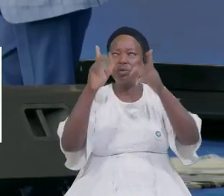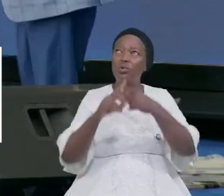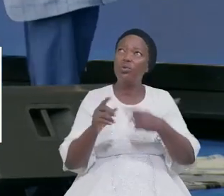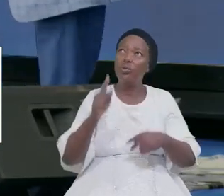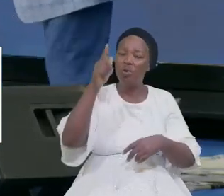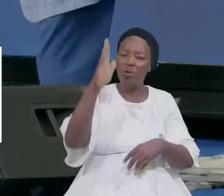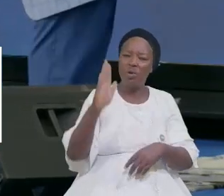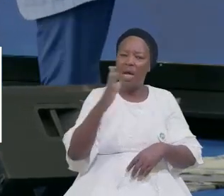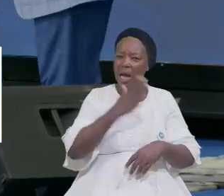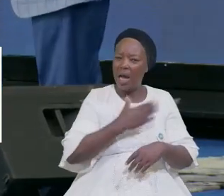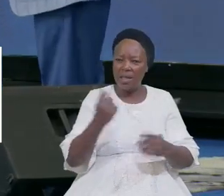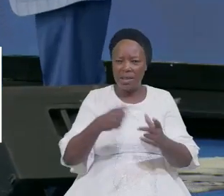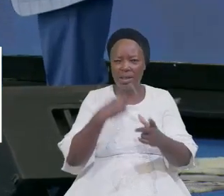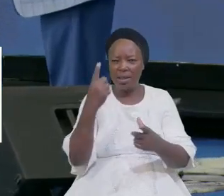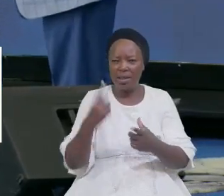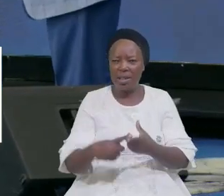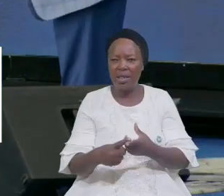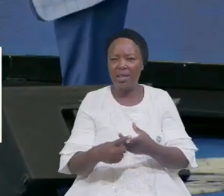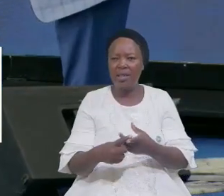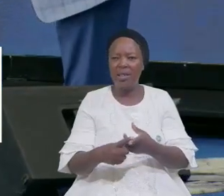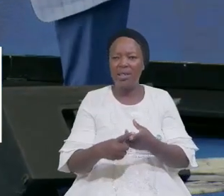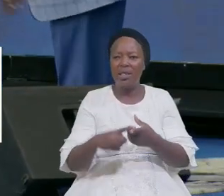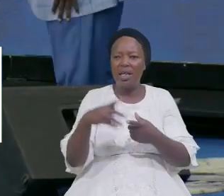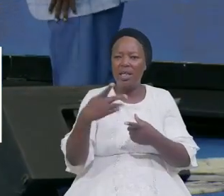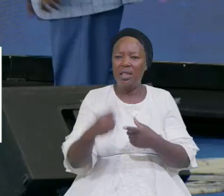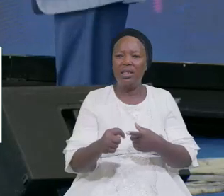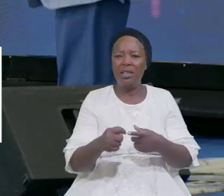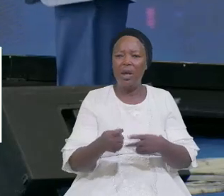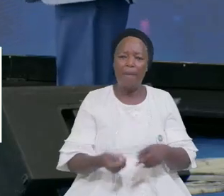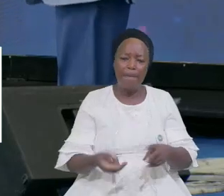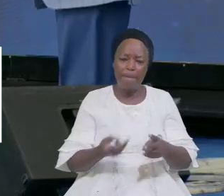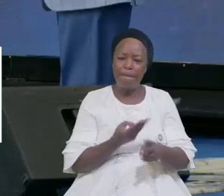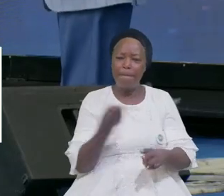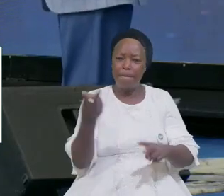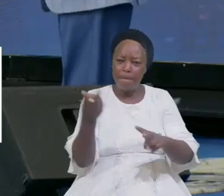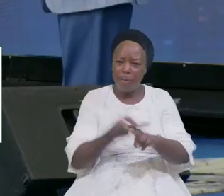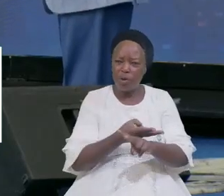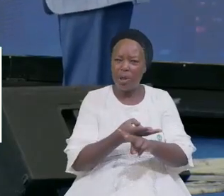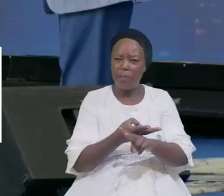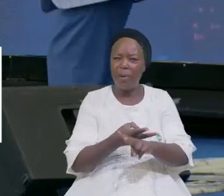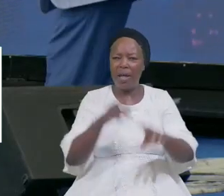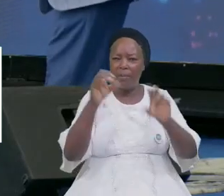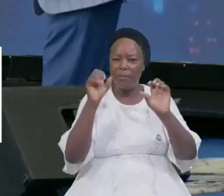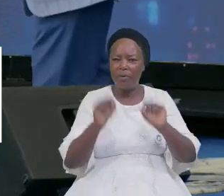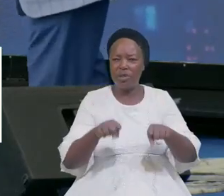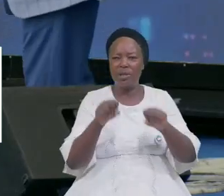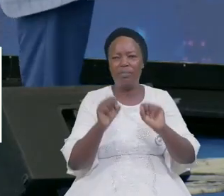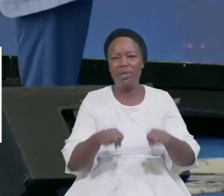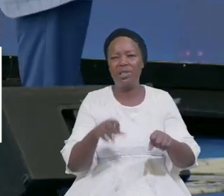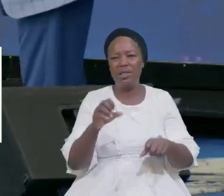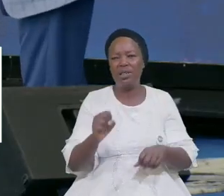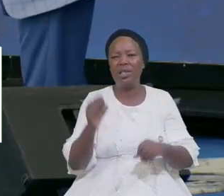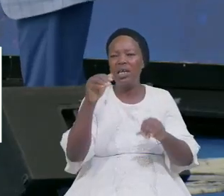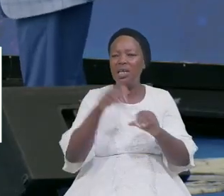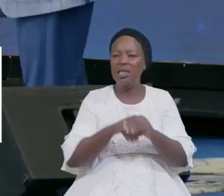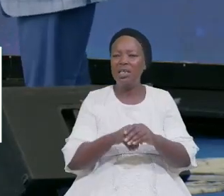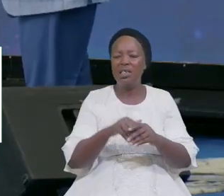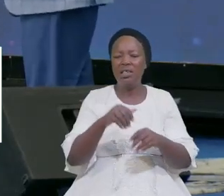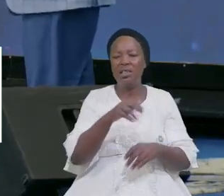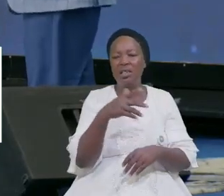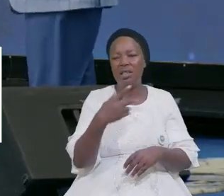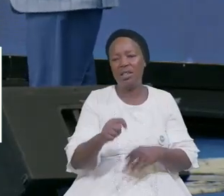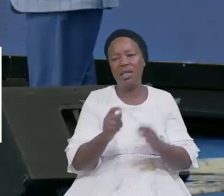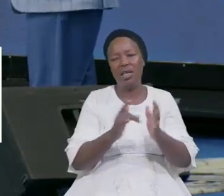and then the multiplied possibilities in the